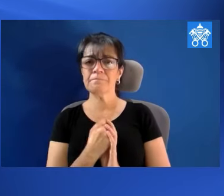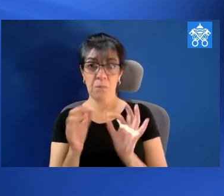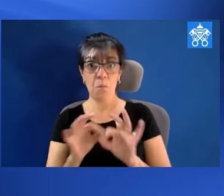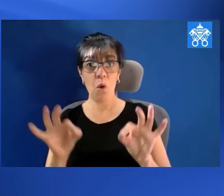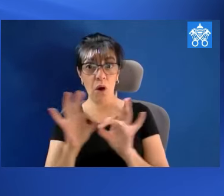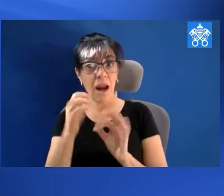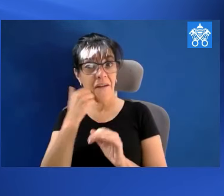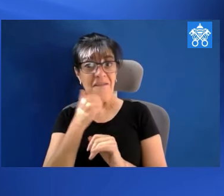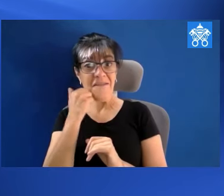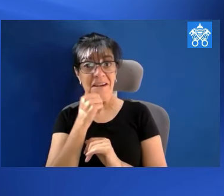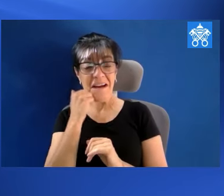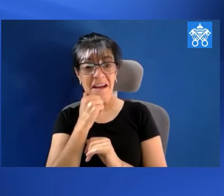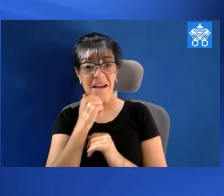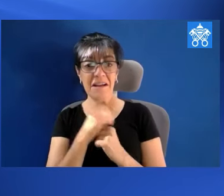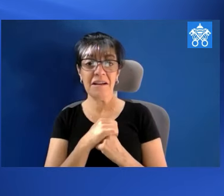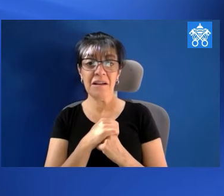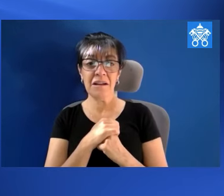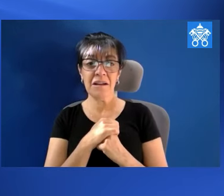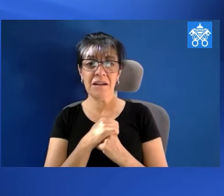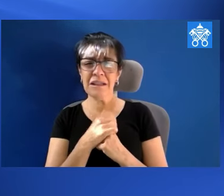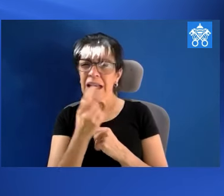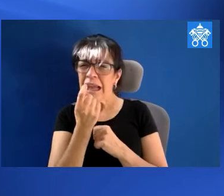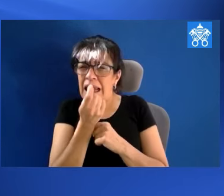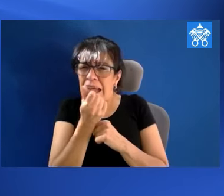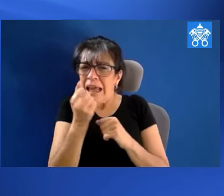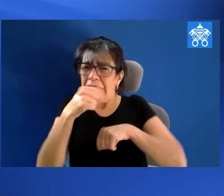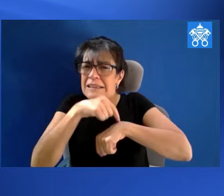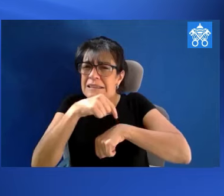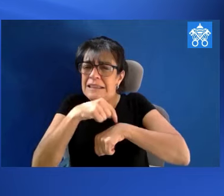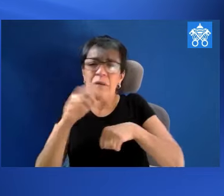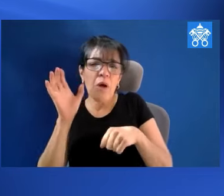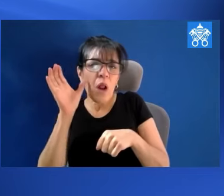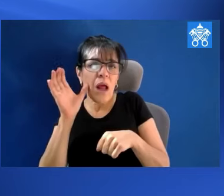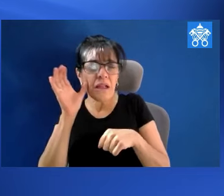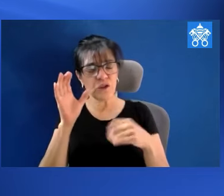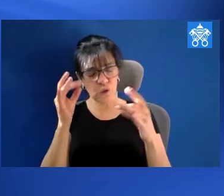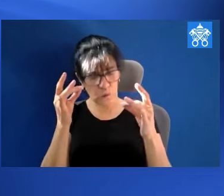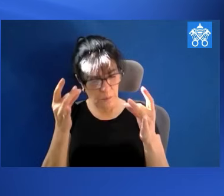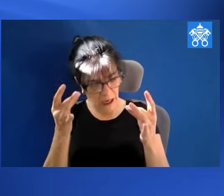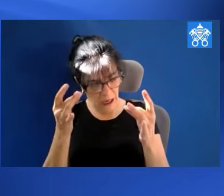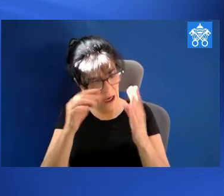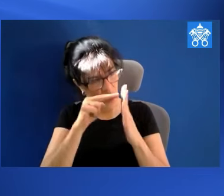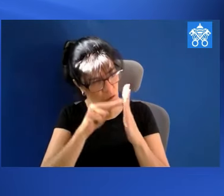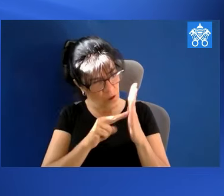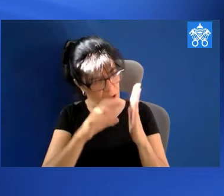And this is very important. Every day, take a little time to listen, to